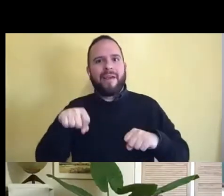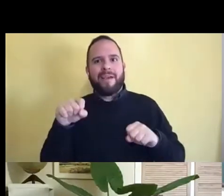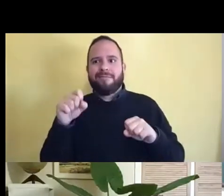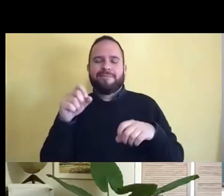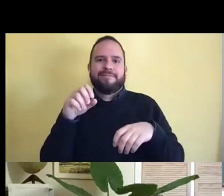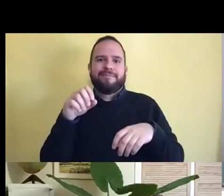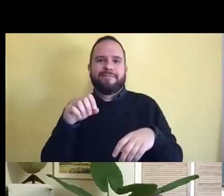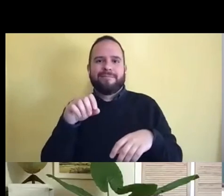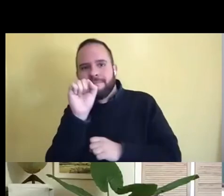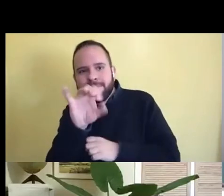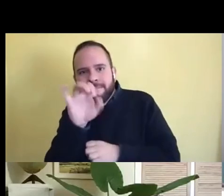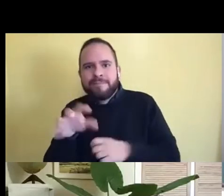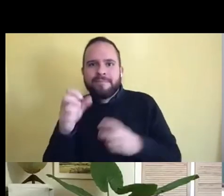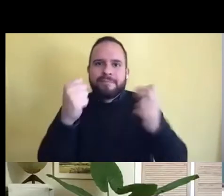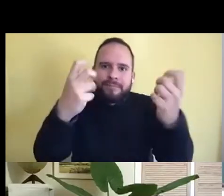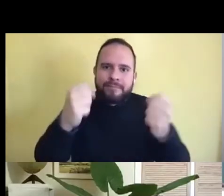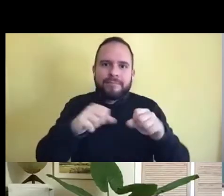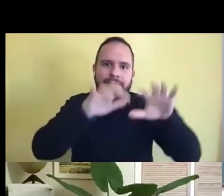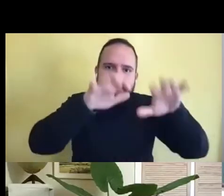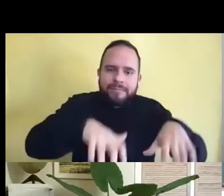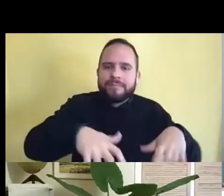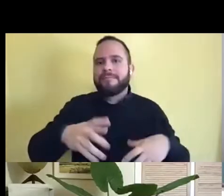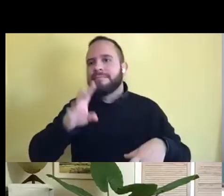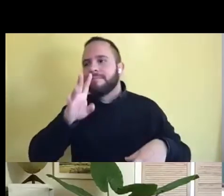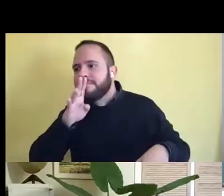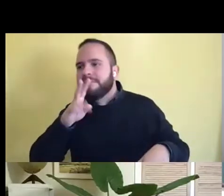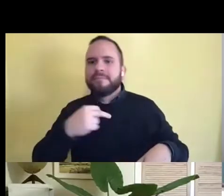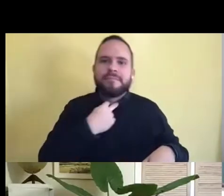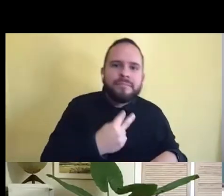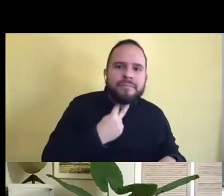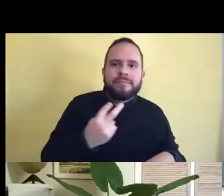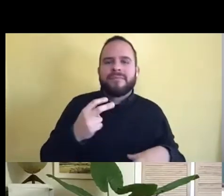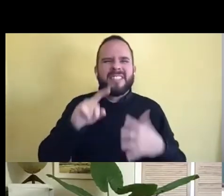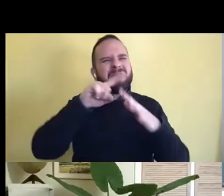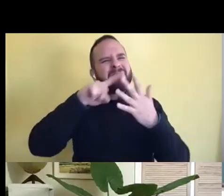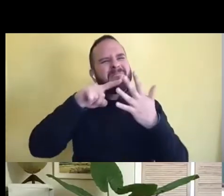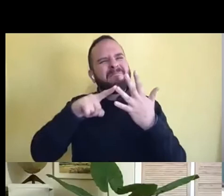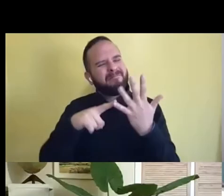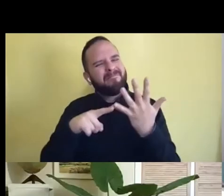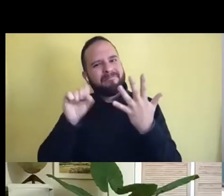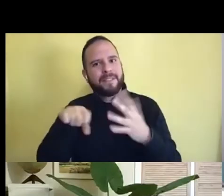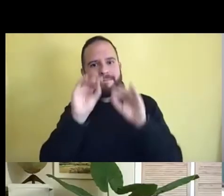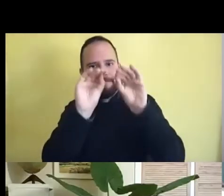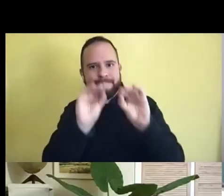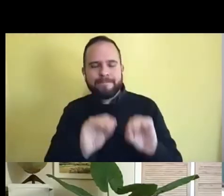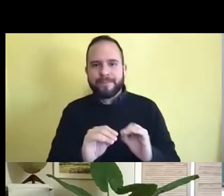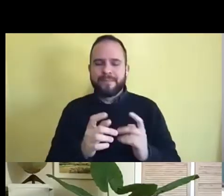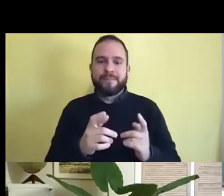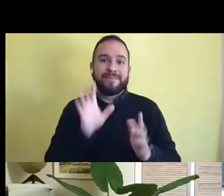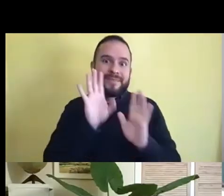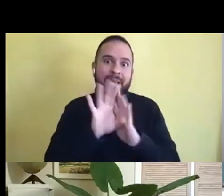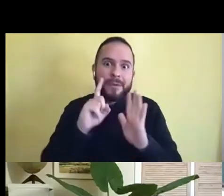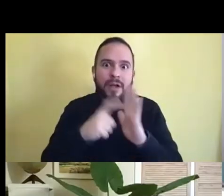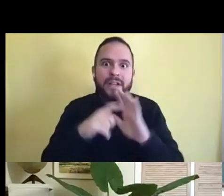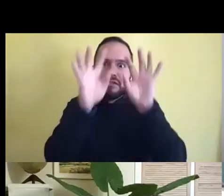definitely, provide it via text or voice or image recognition of a form. There are so many